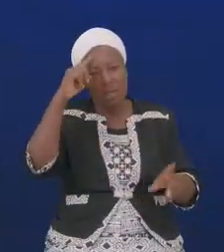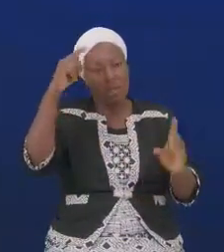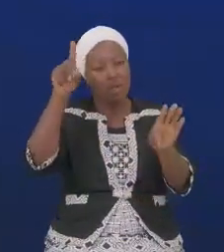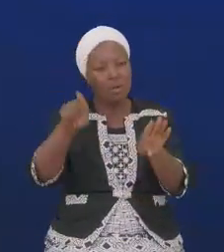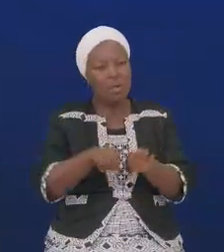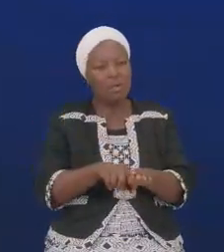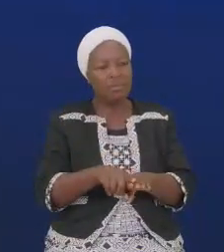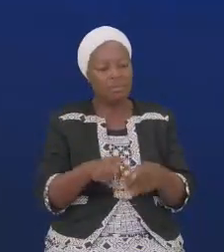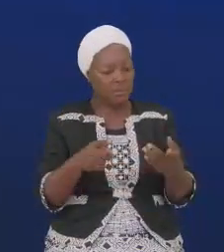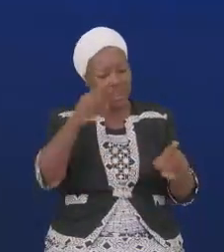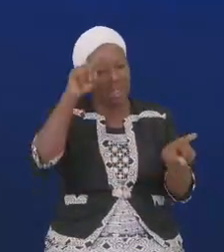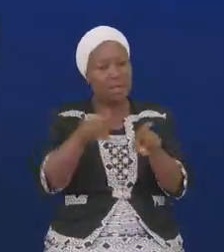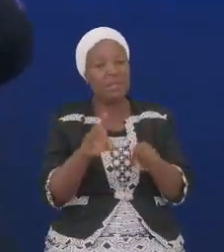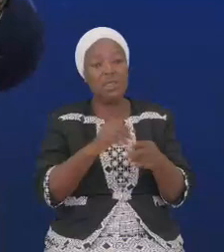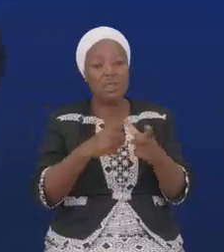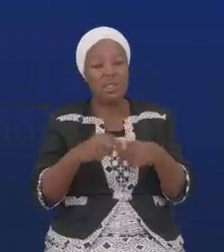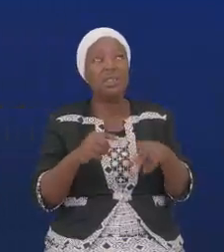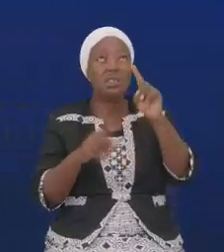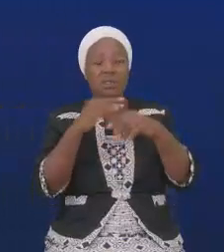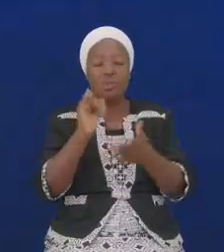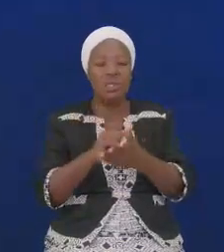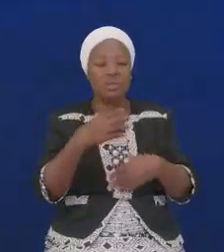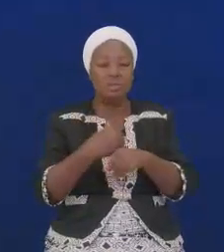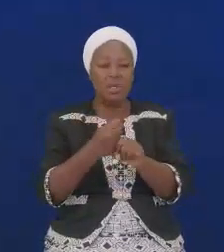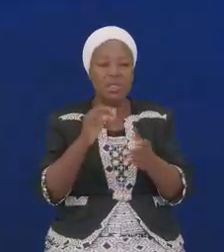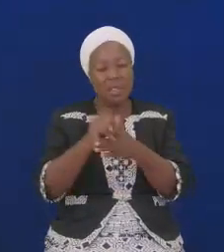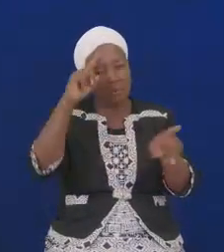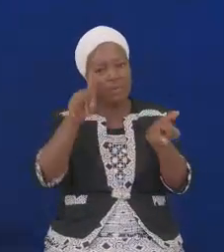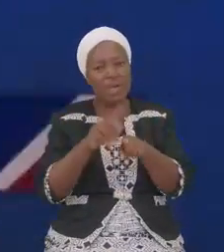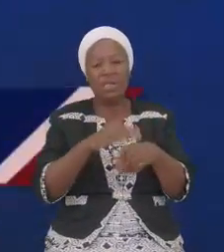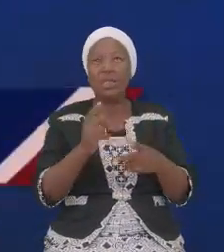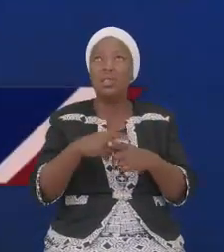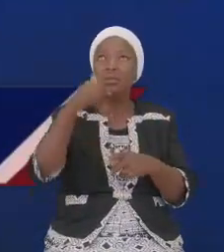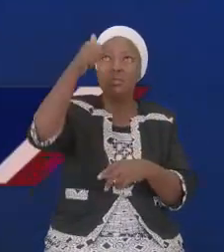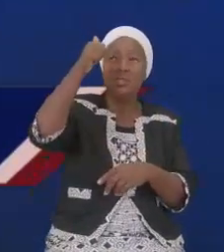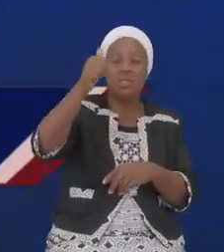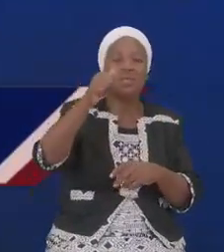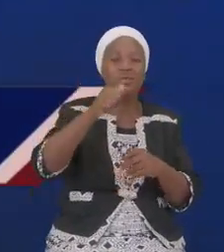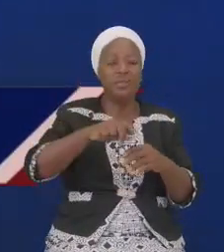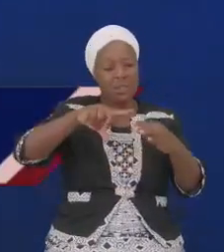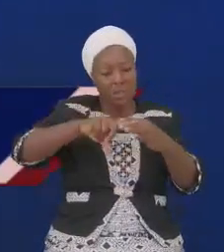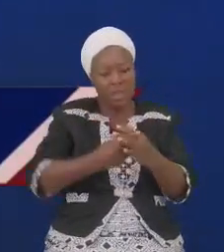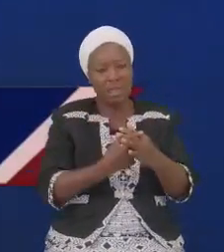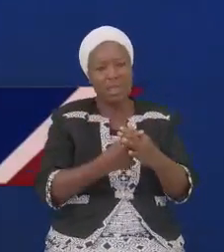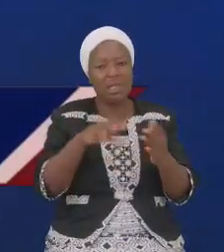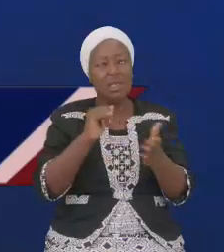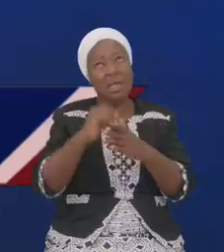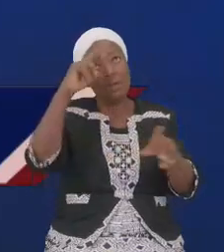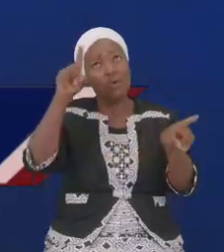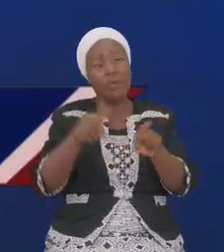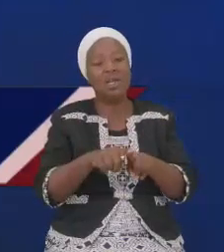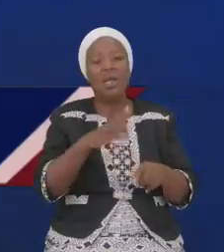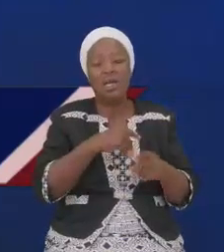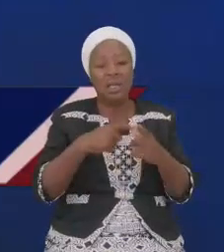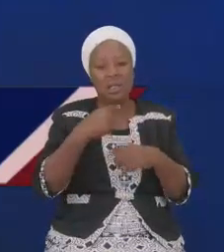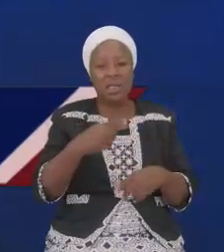that proclaimed about the covenant? Is the Lord that himself originated the covenant? He said,